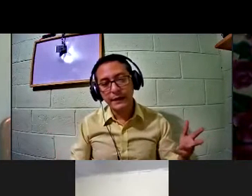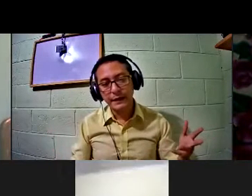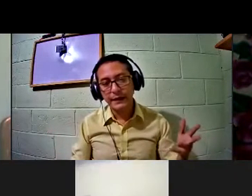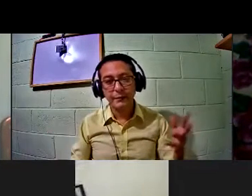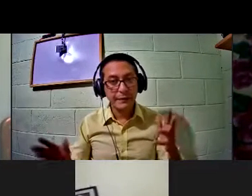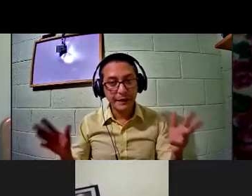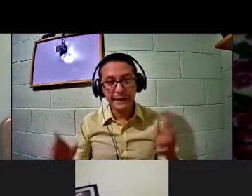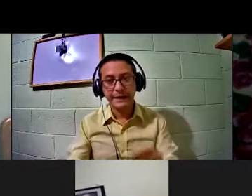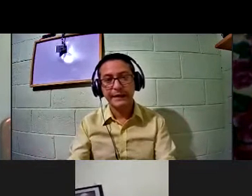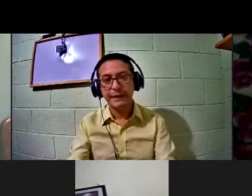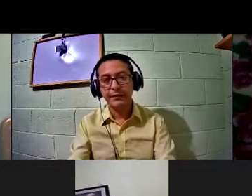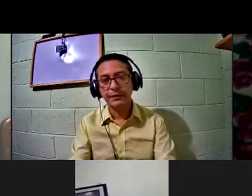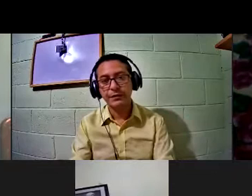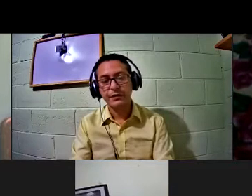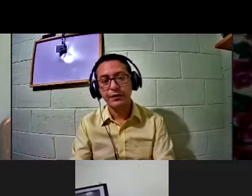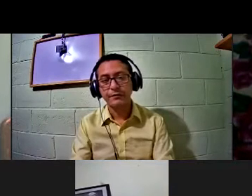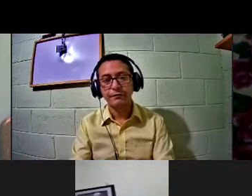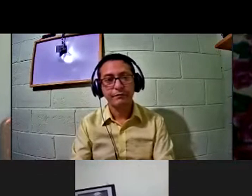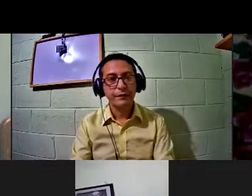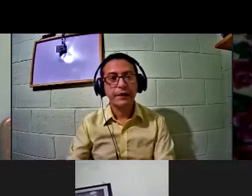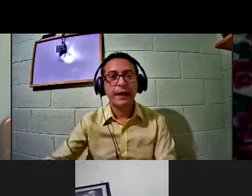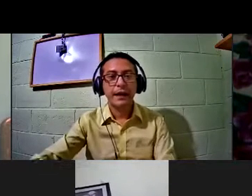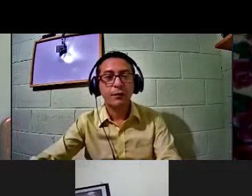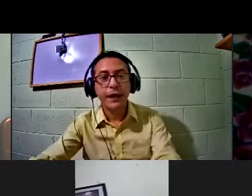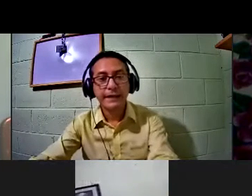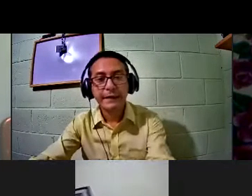was a little bit busy. I was doing some,